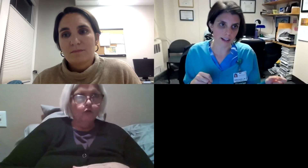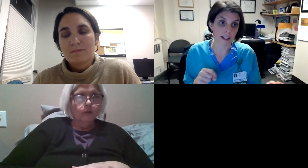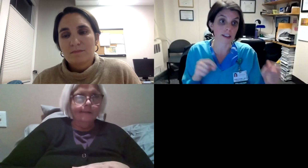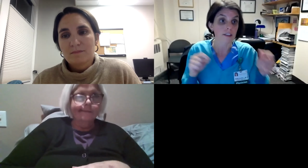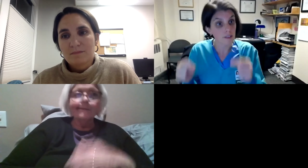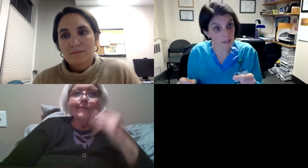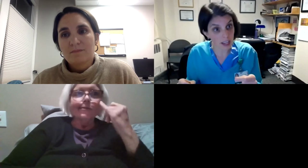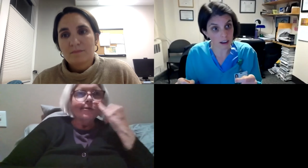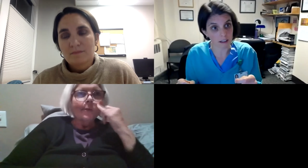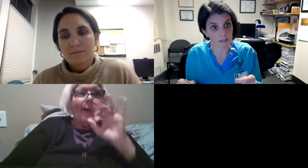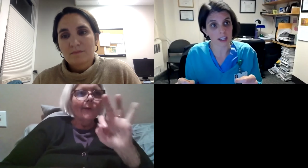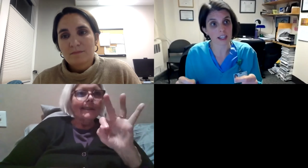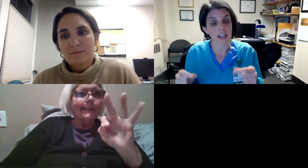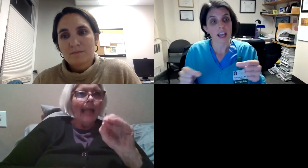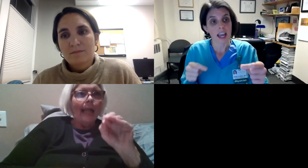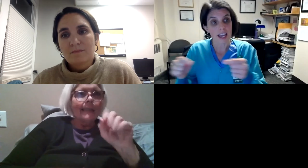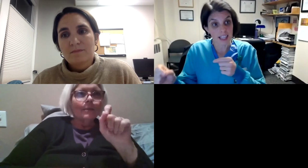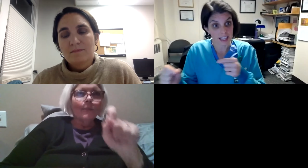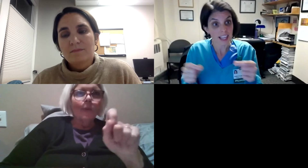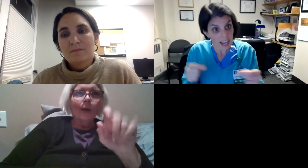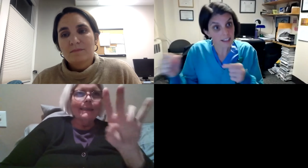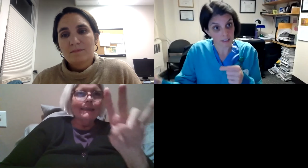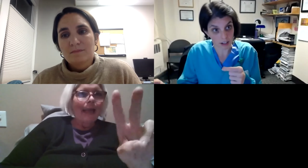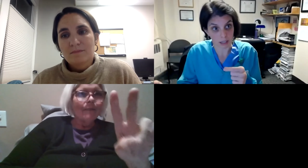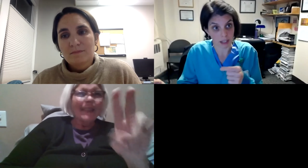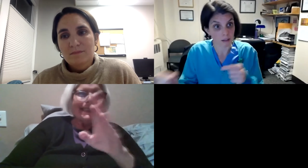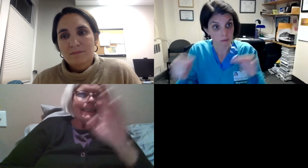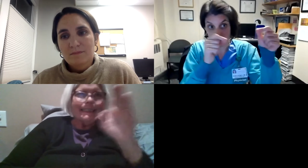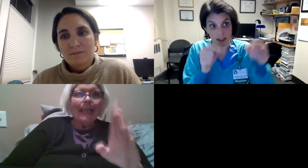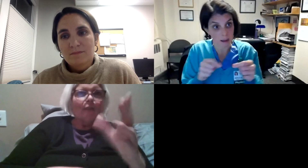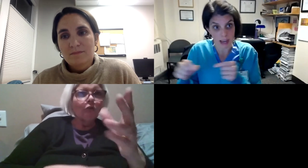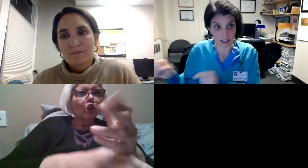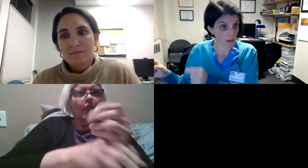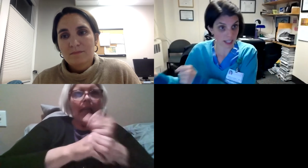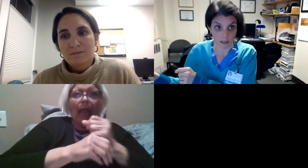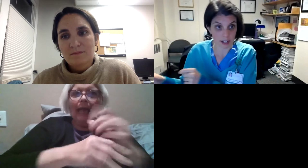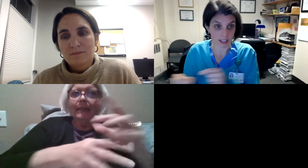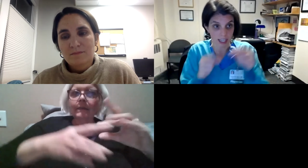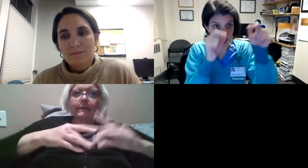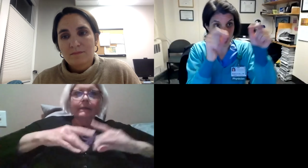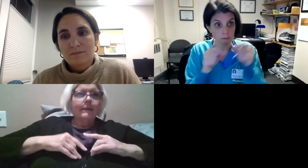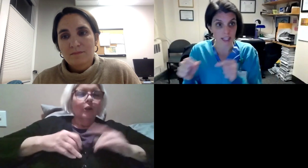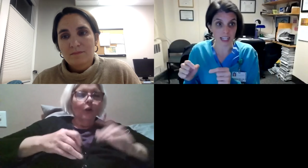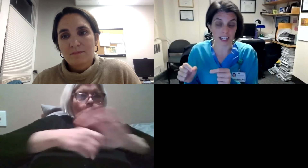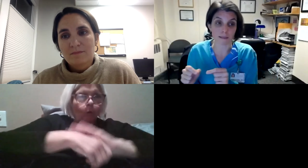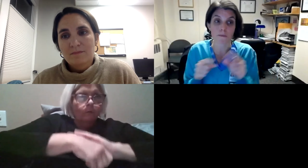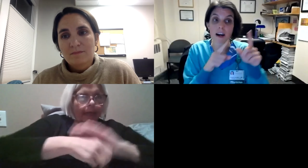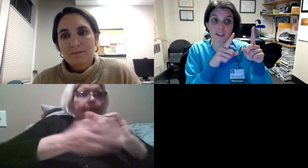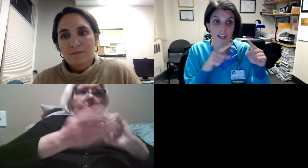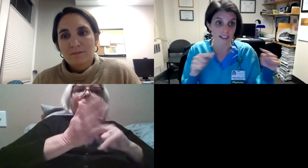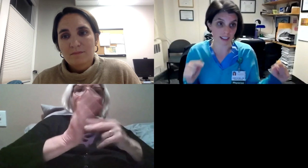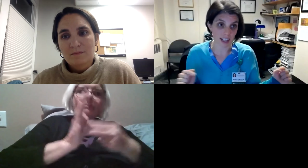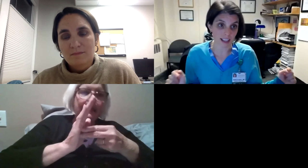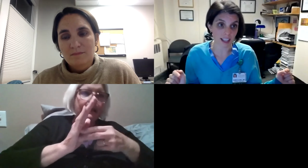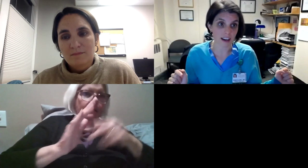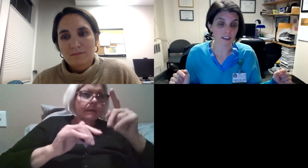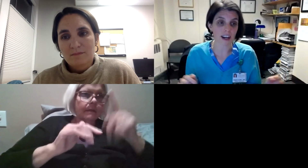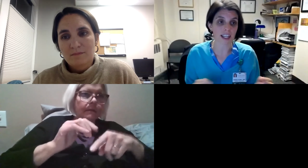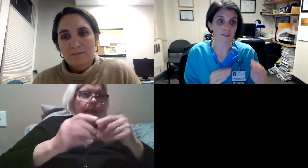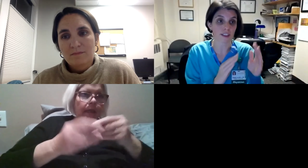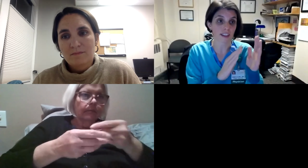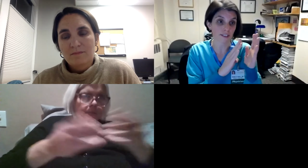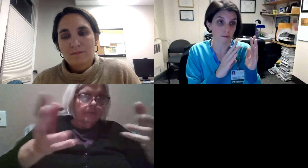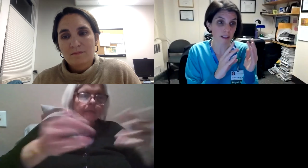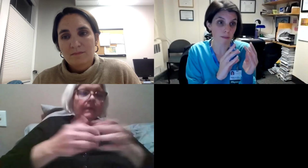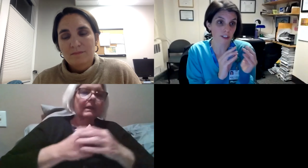who are vaccinated who do get COVID and that they can transmit it. We know that pathway definitely can happen. It's much less likely though.